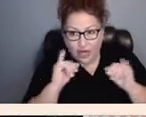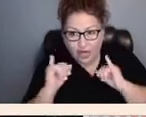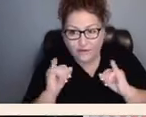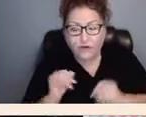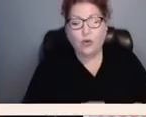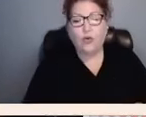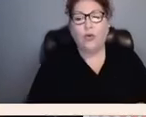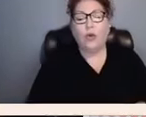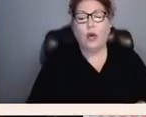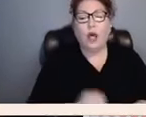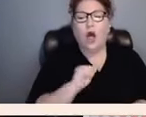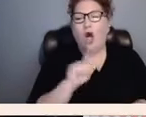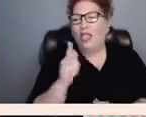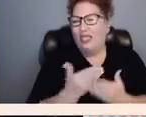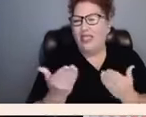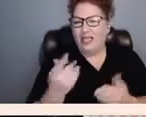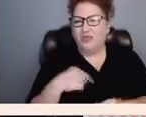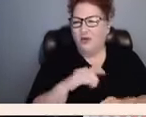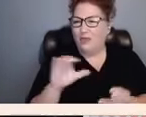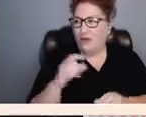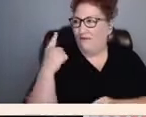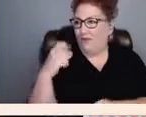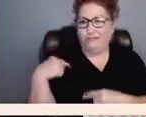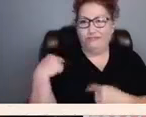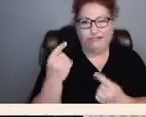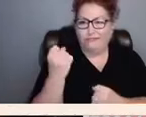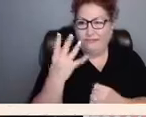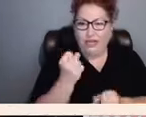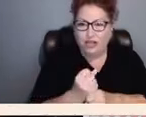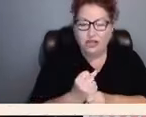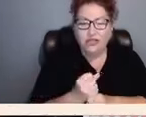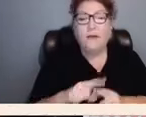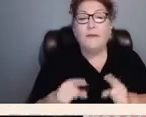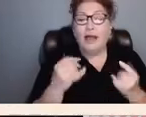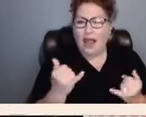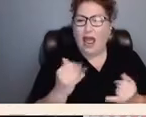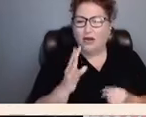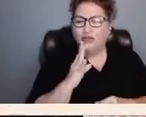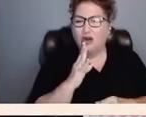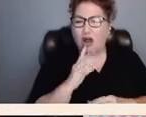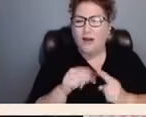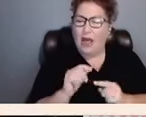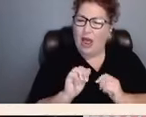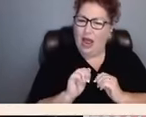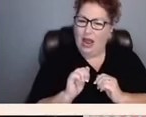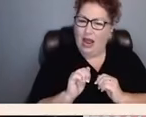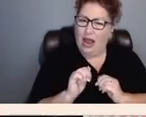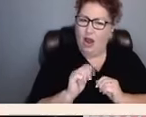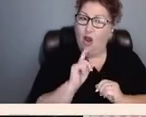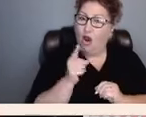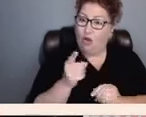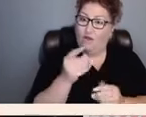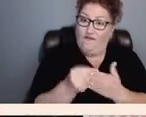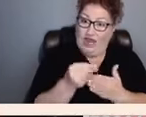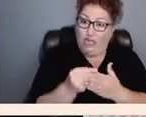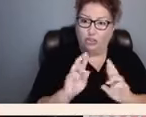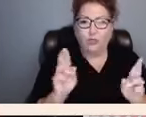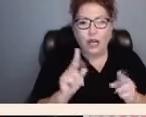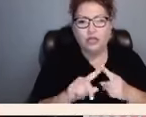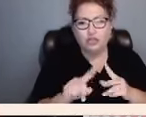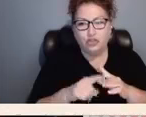the things that we've been doing for years and years. But we're going to talk a little bit about, are you financially ready to start a job, which